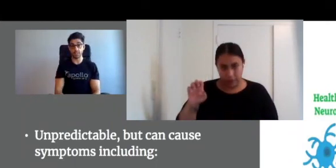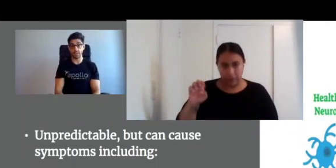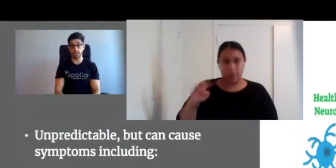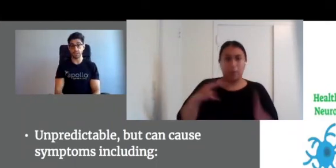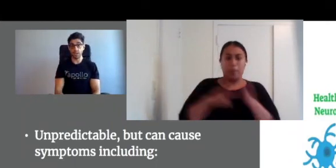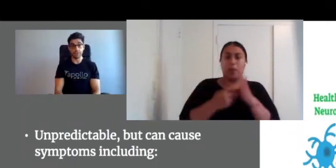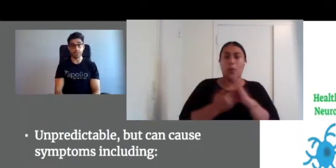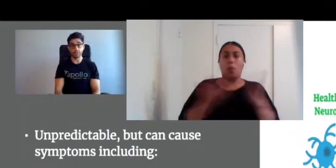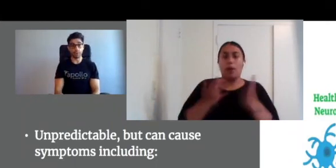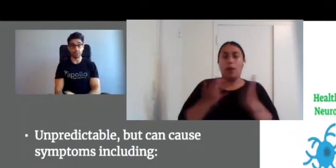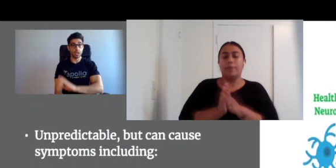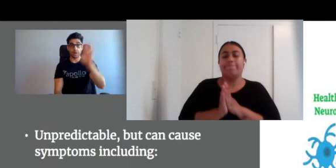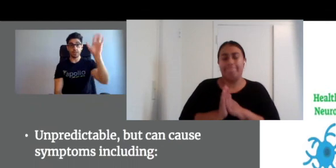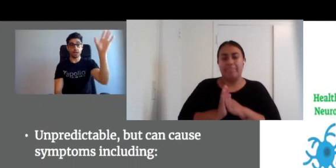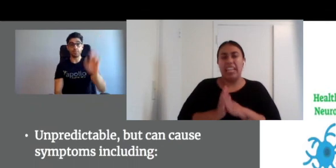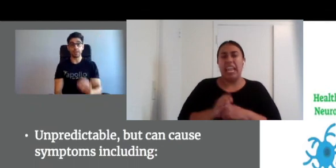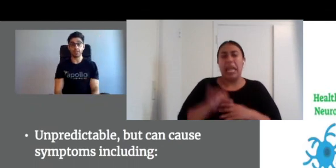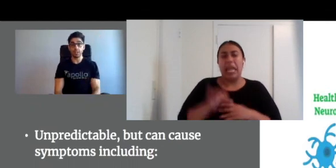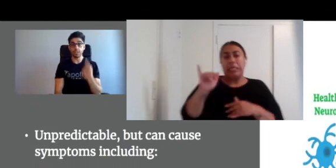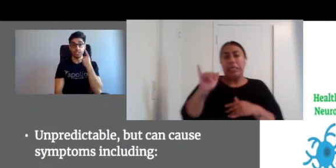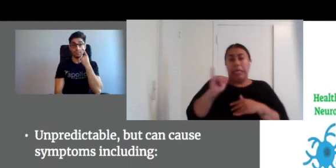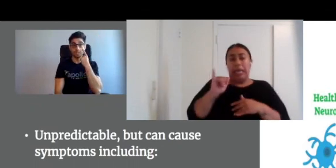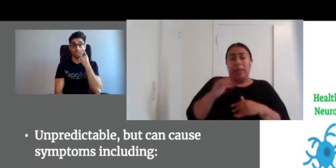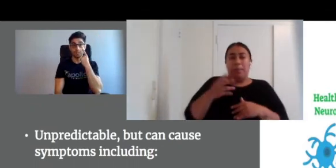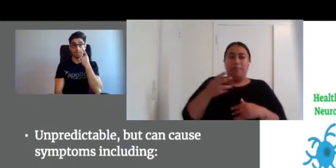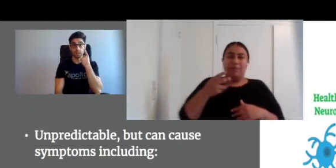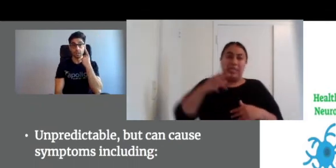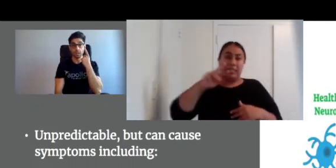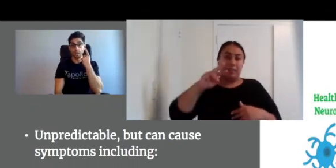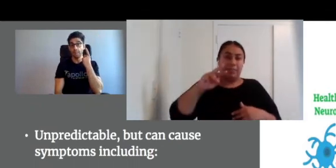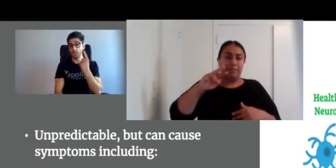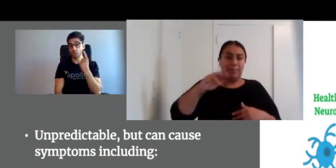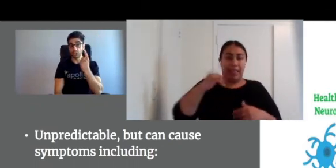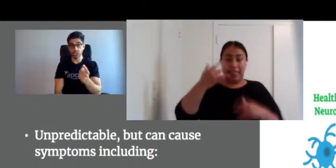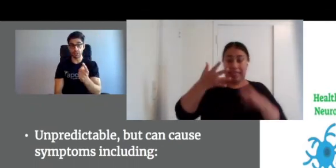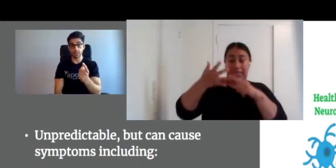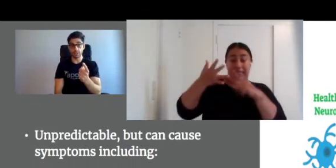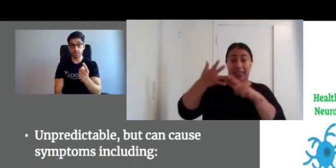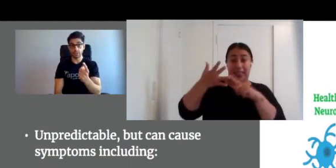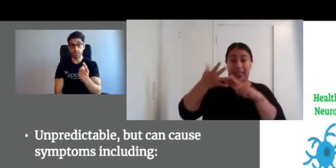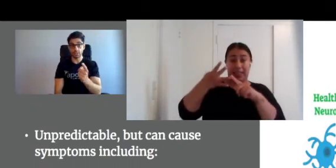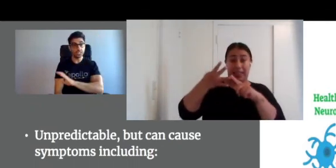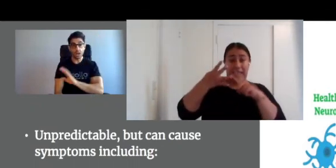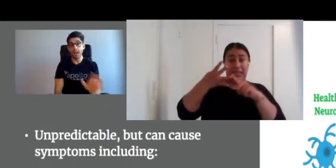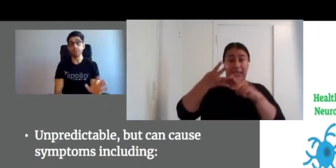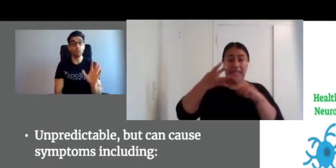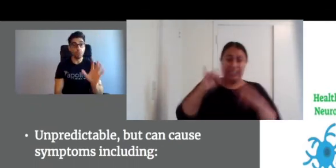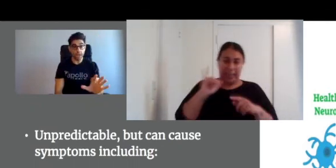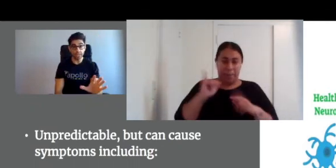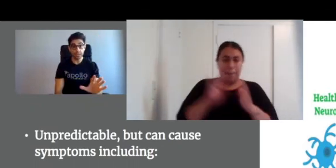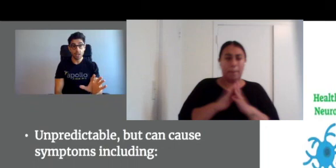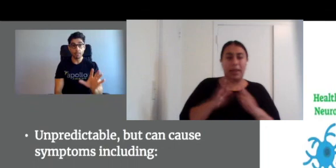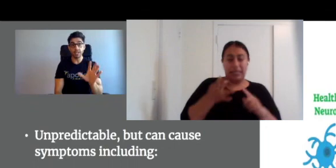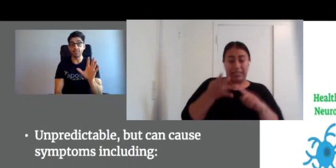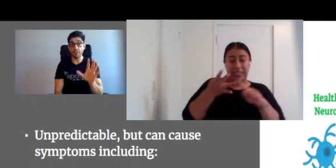with MS faces. First and foremost, right at the top left, you can see vision, okay? A visual disturbance is not